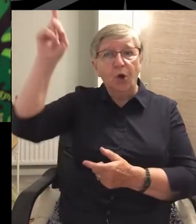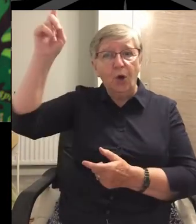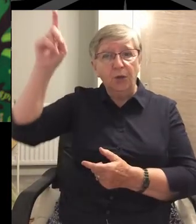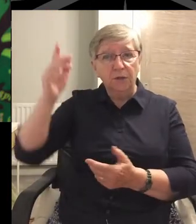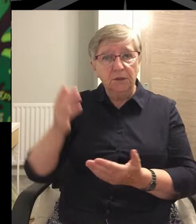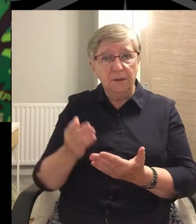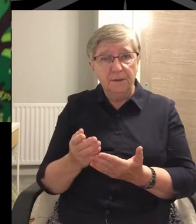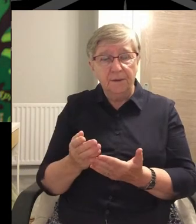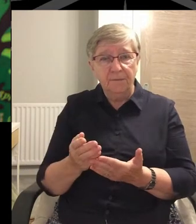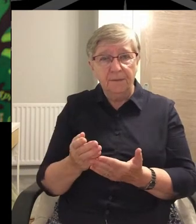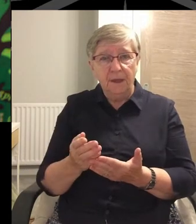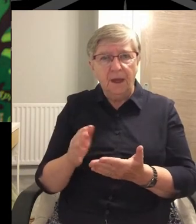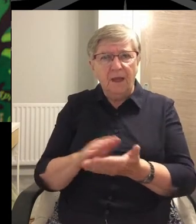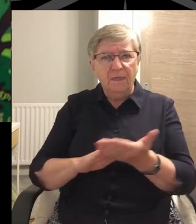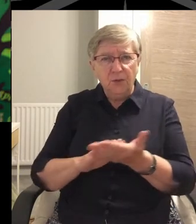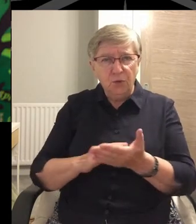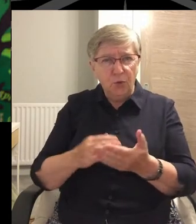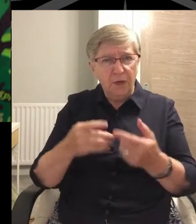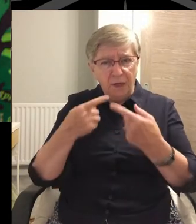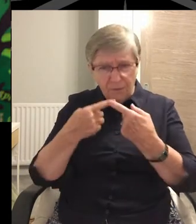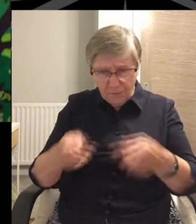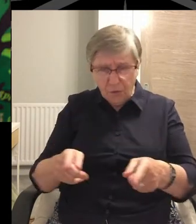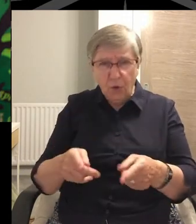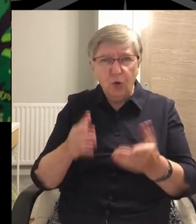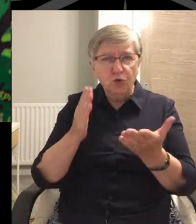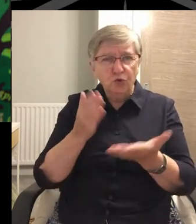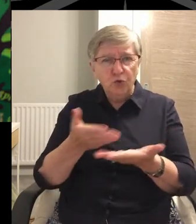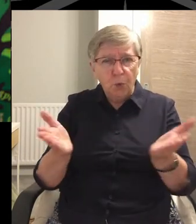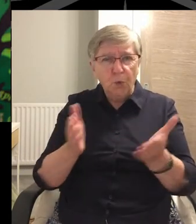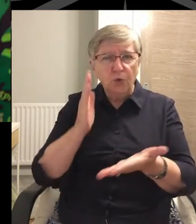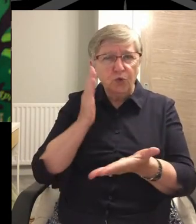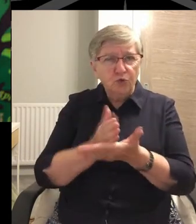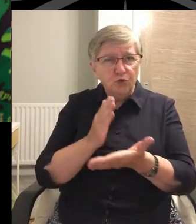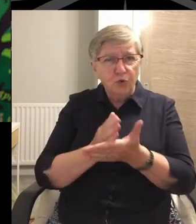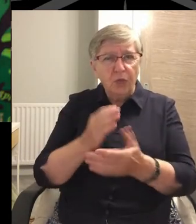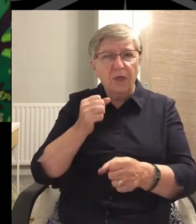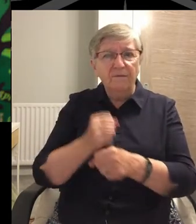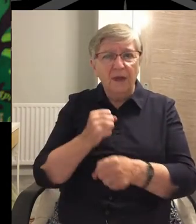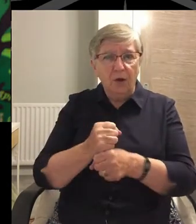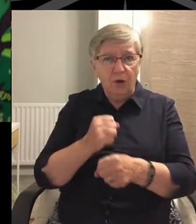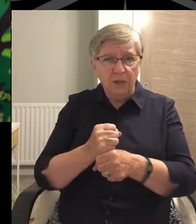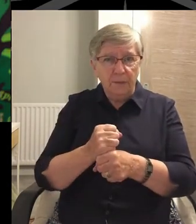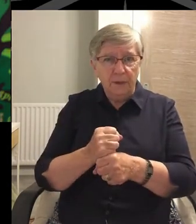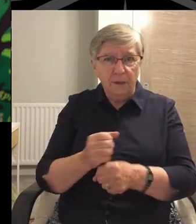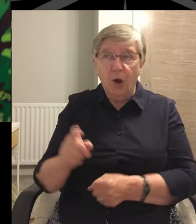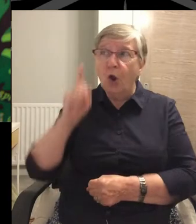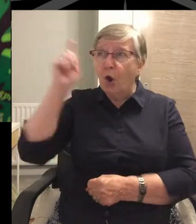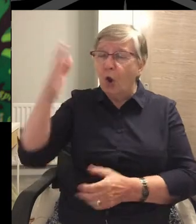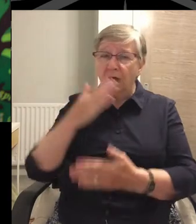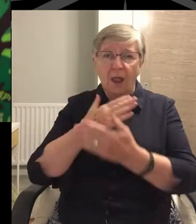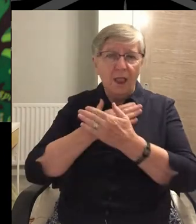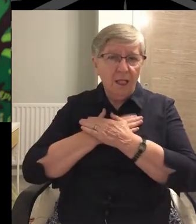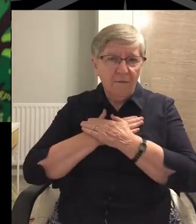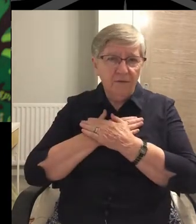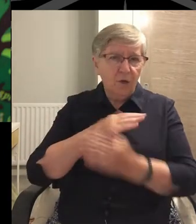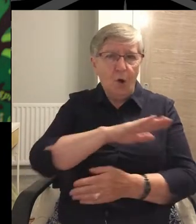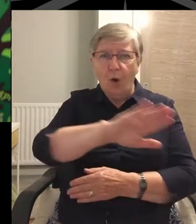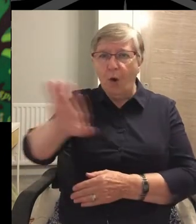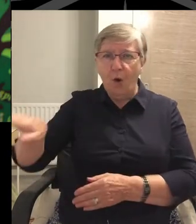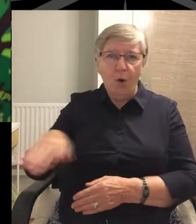6. And the story emphasizes here the great truth of the gospel that God loves the